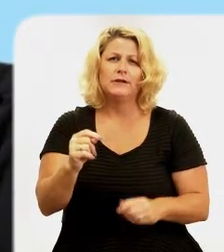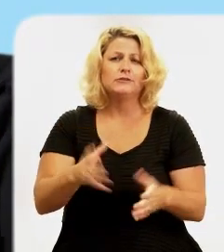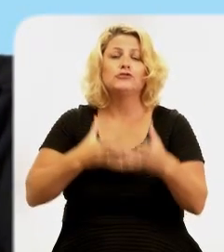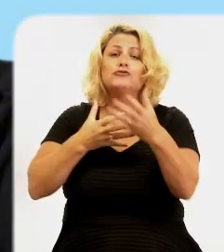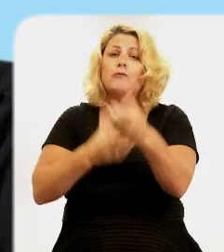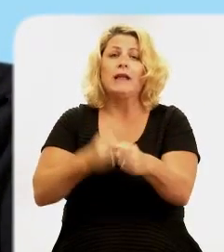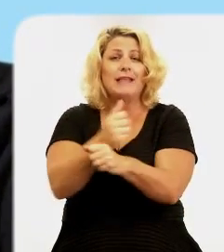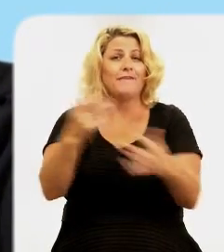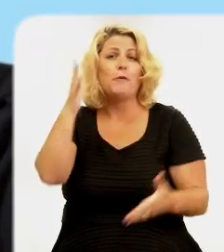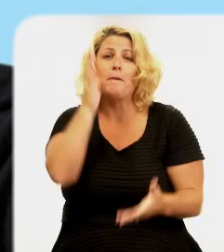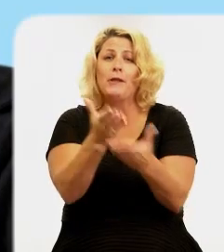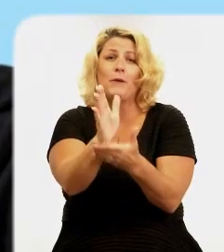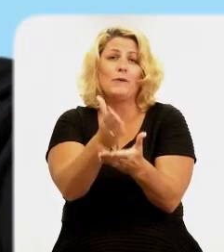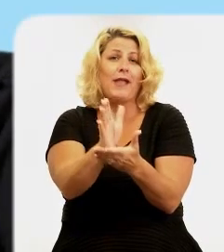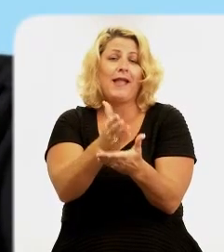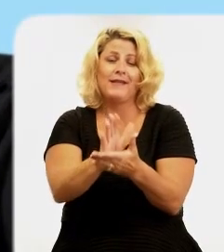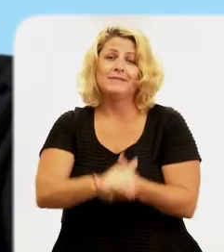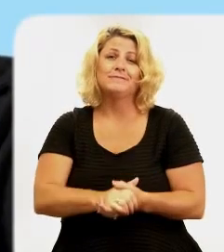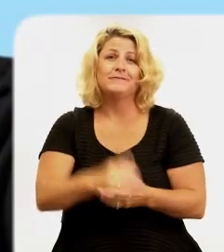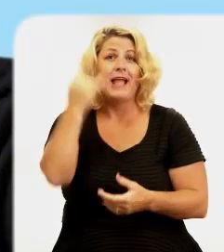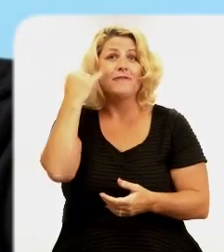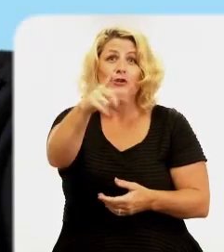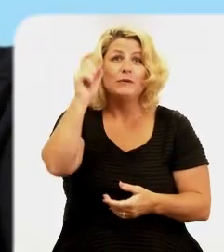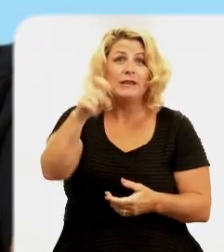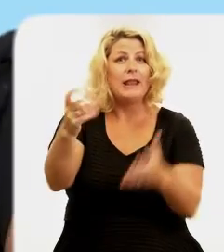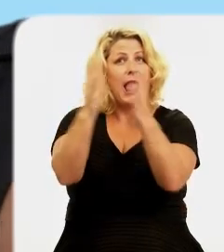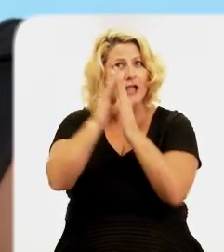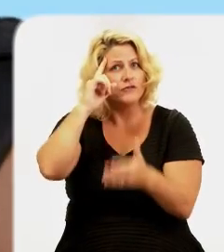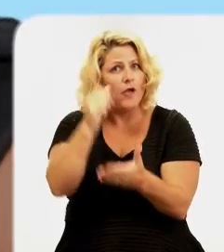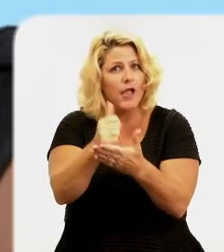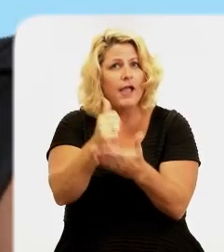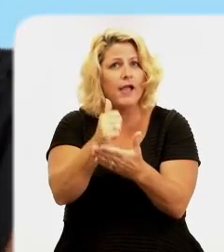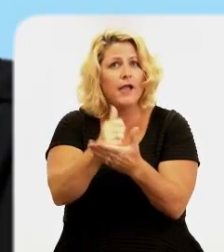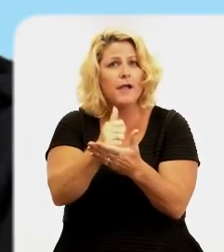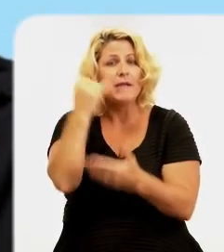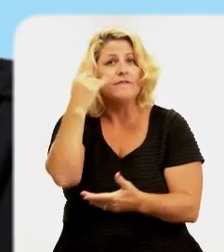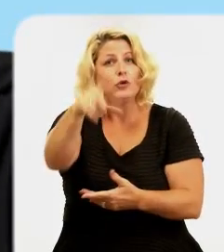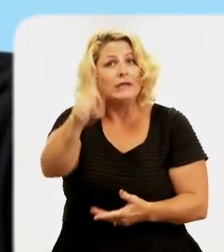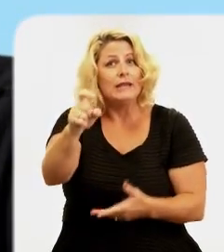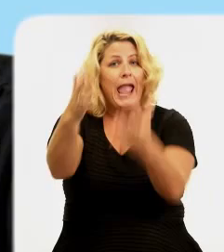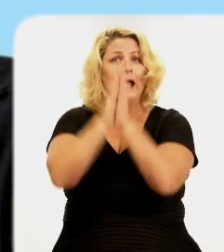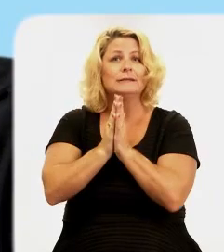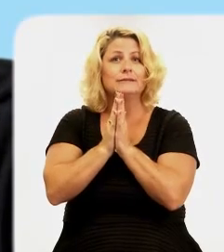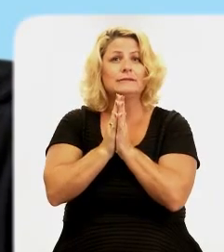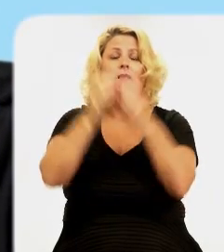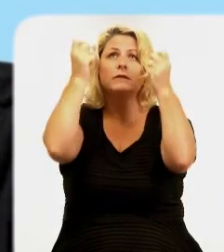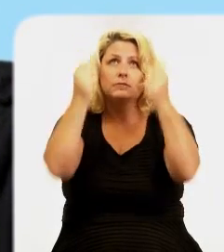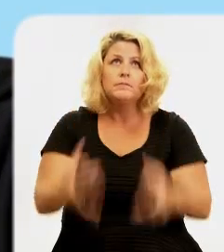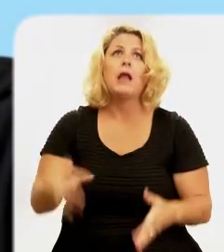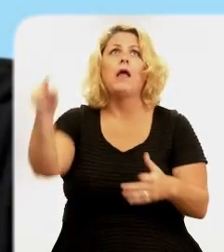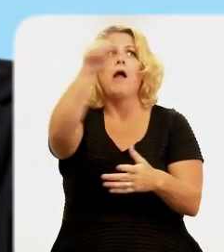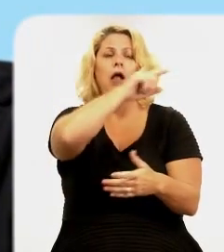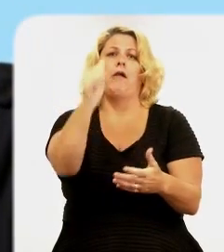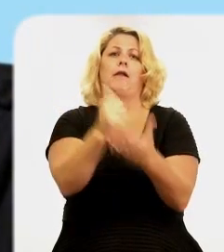And just trust that everything will be okay. And if you need to, ask for help. If you need help, there's